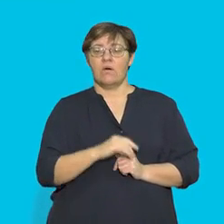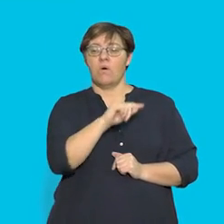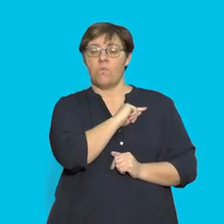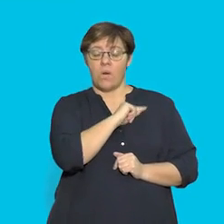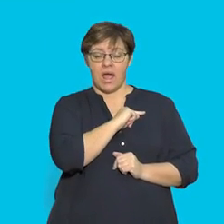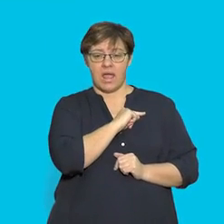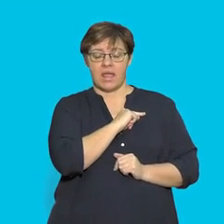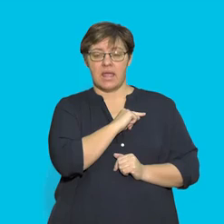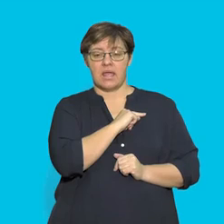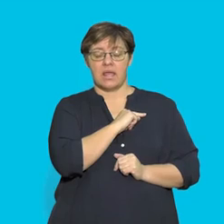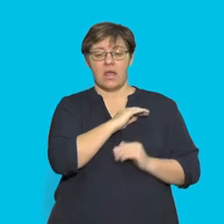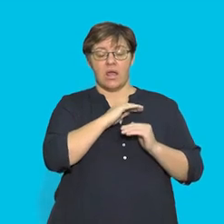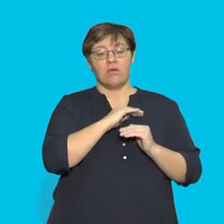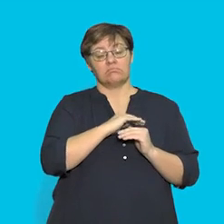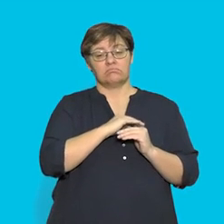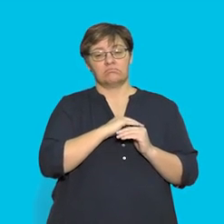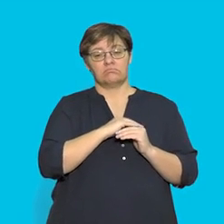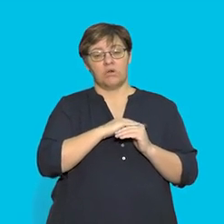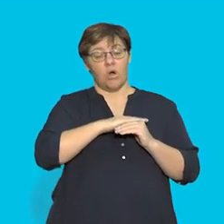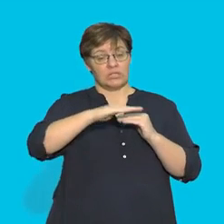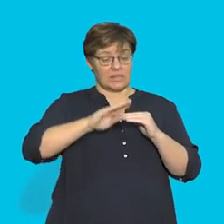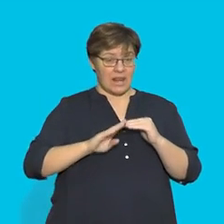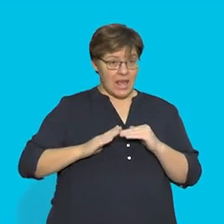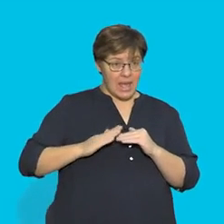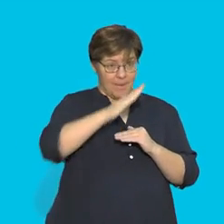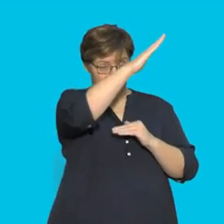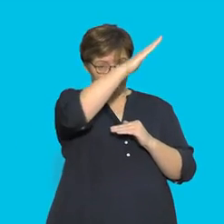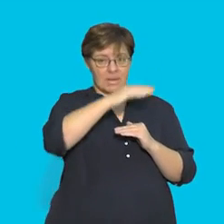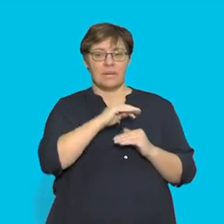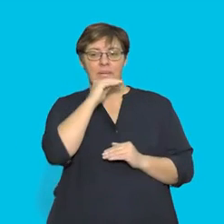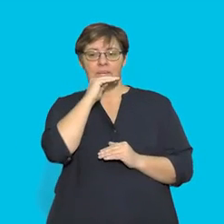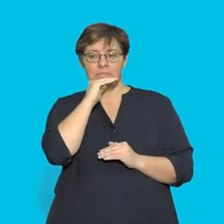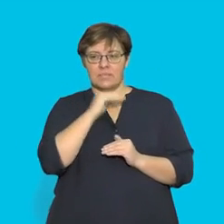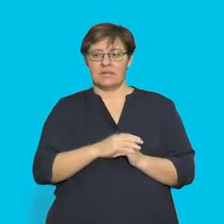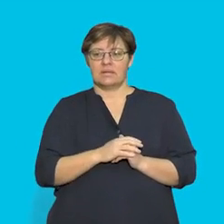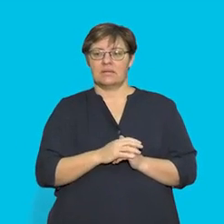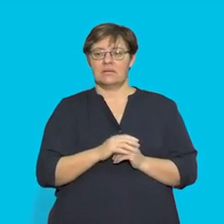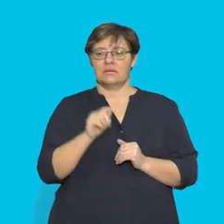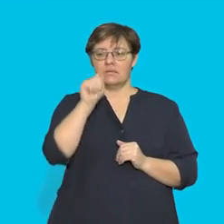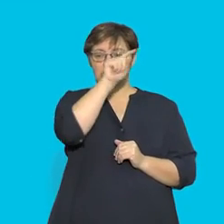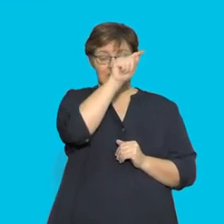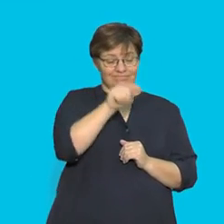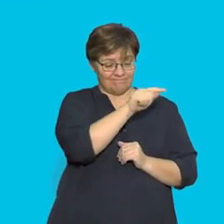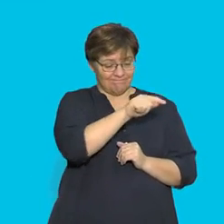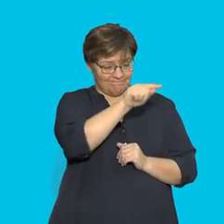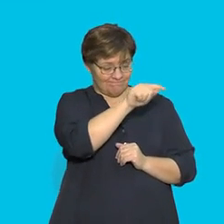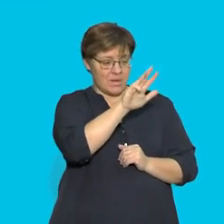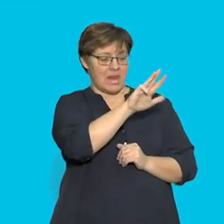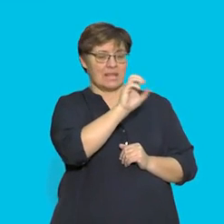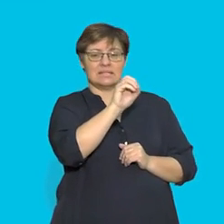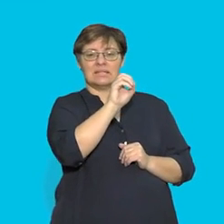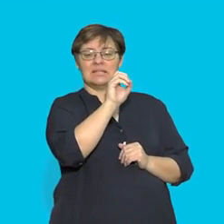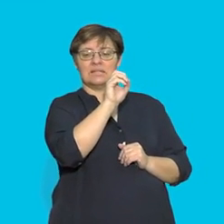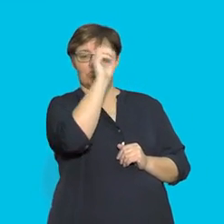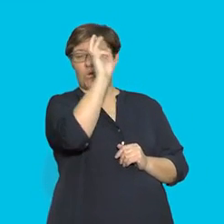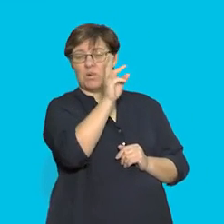And because we're talking about the horizontal upwards, we're going to notice later that this angle is going to be a 90-degree angle.